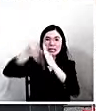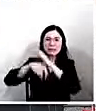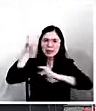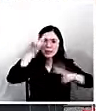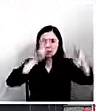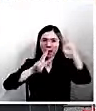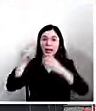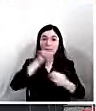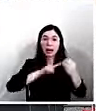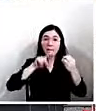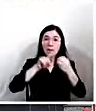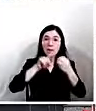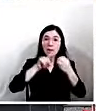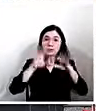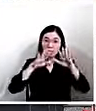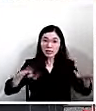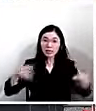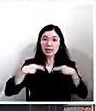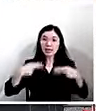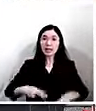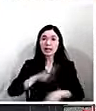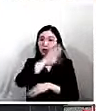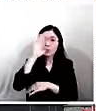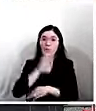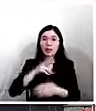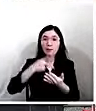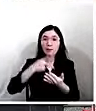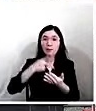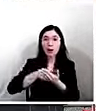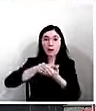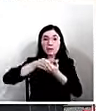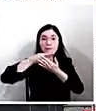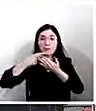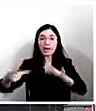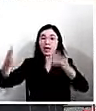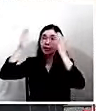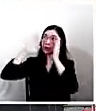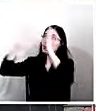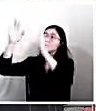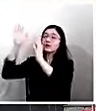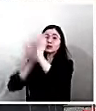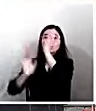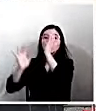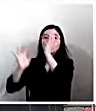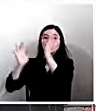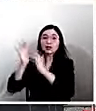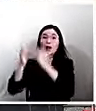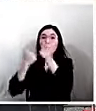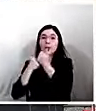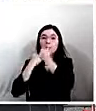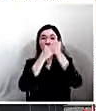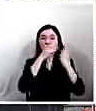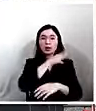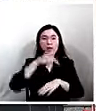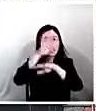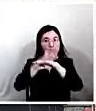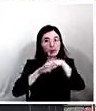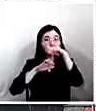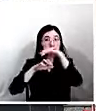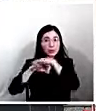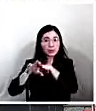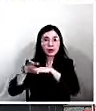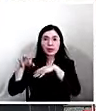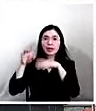health may never fail to turn to Jesus for support and comfort. Let us pray to the